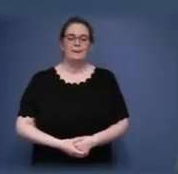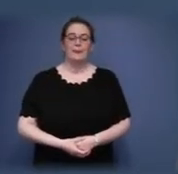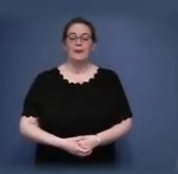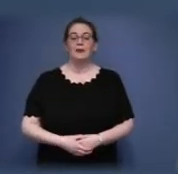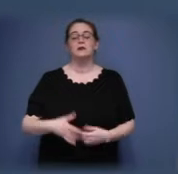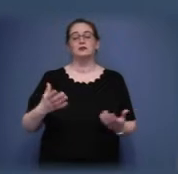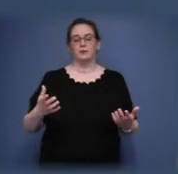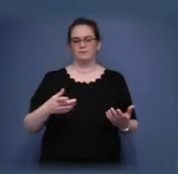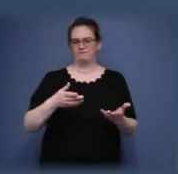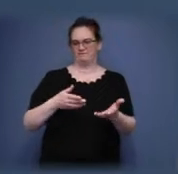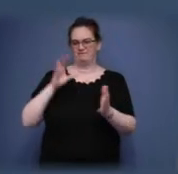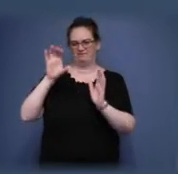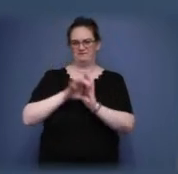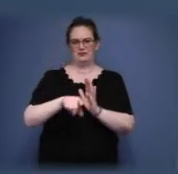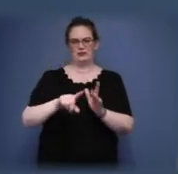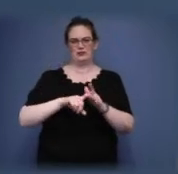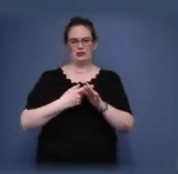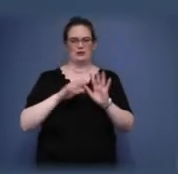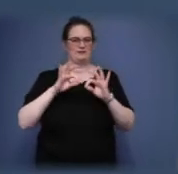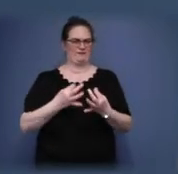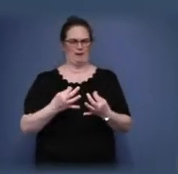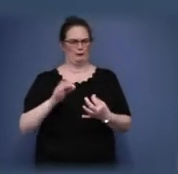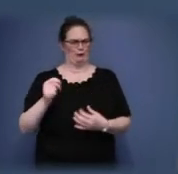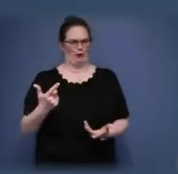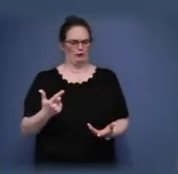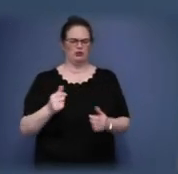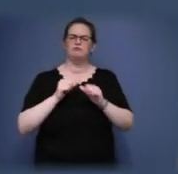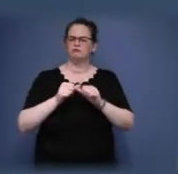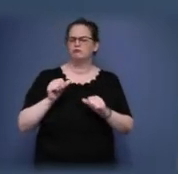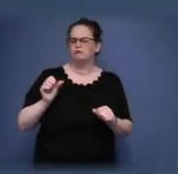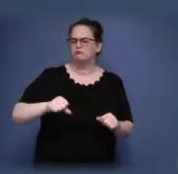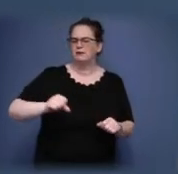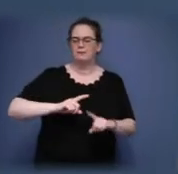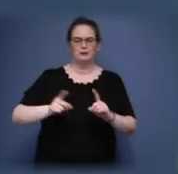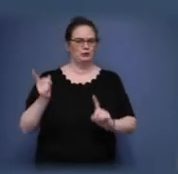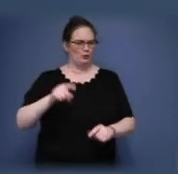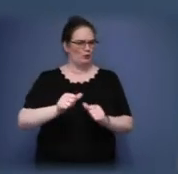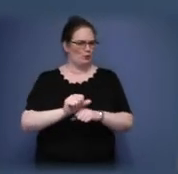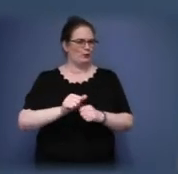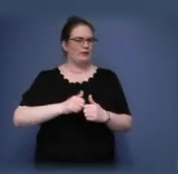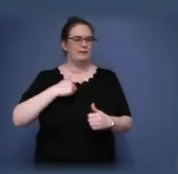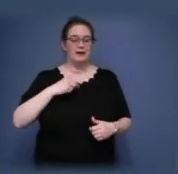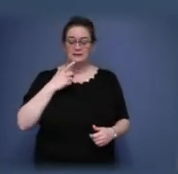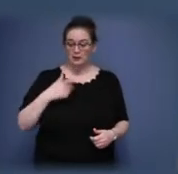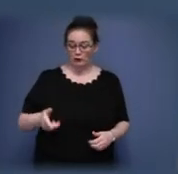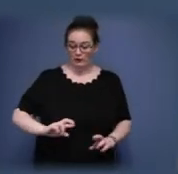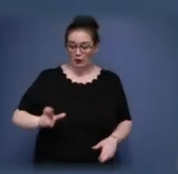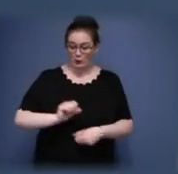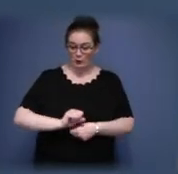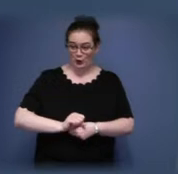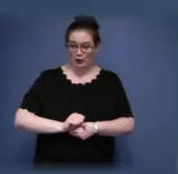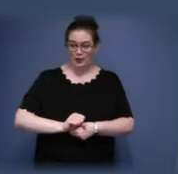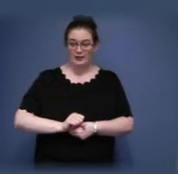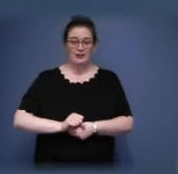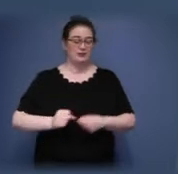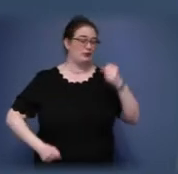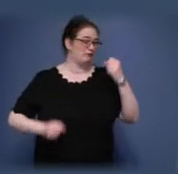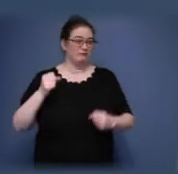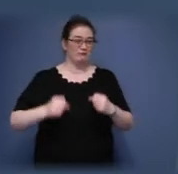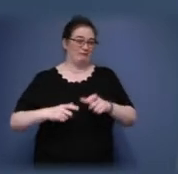so here she is, she started as the family dog, she stayed the family dog, but she would go to work with me, and you would say to Ginger, you wanna go to work? And she would run to the